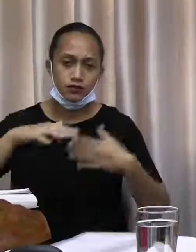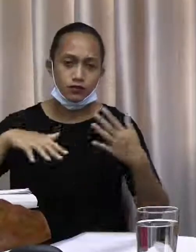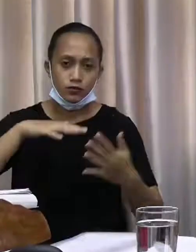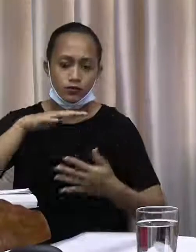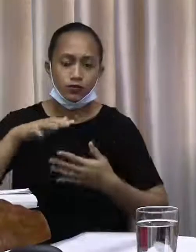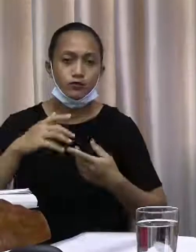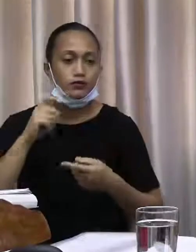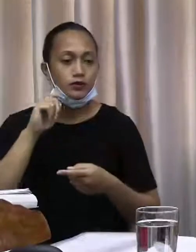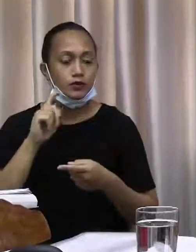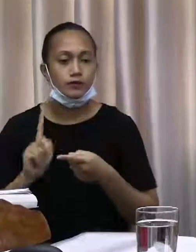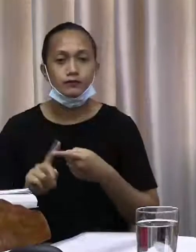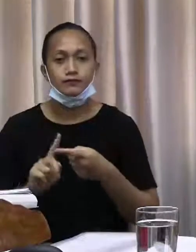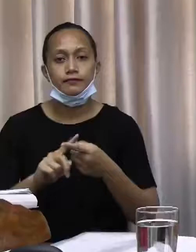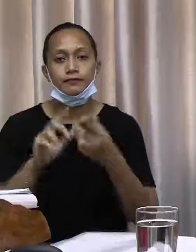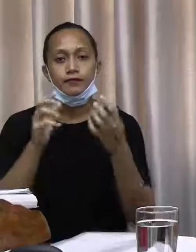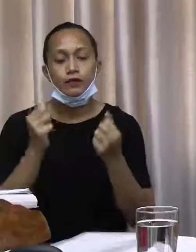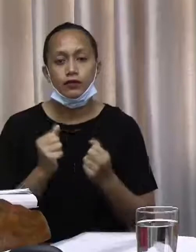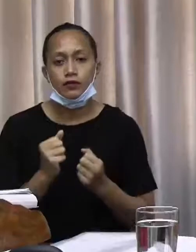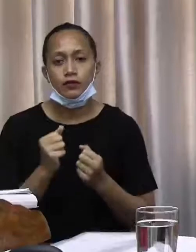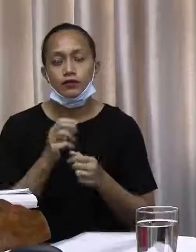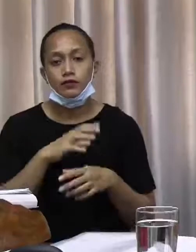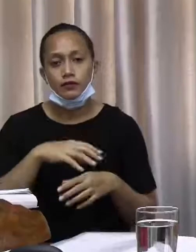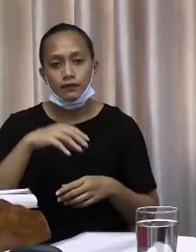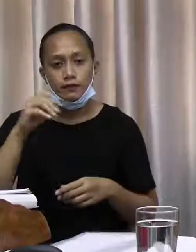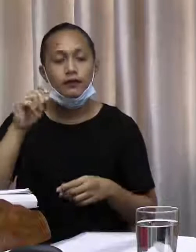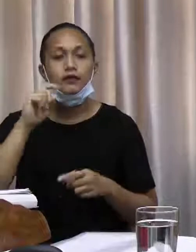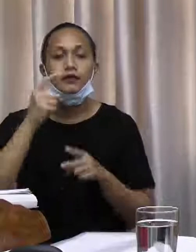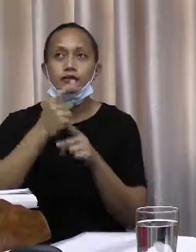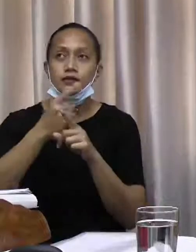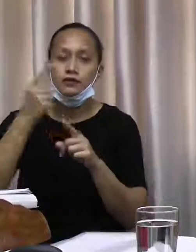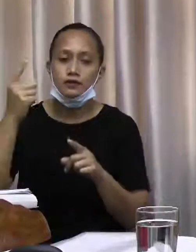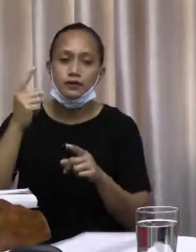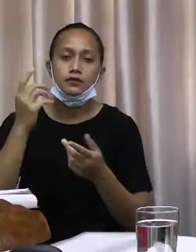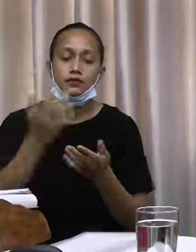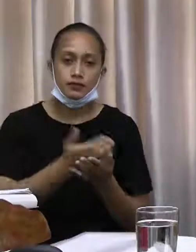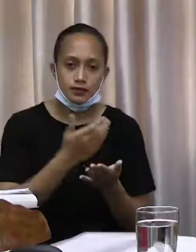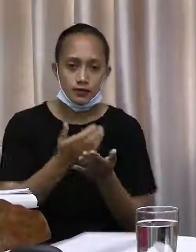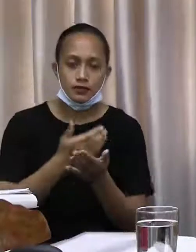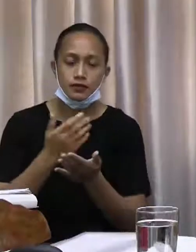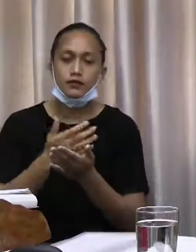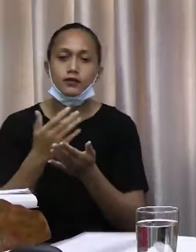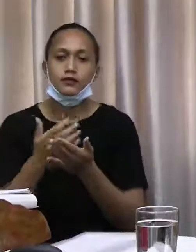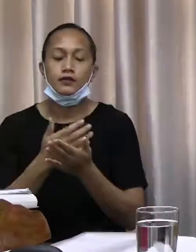continue to hold on to our faith that God is our refuge, our